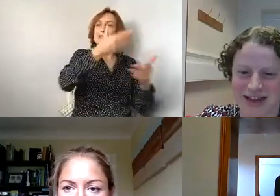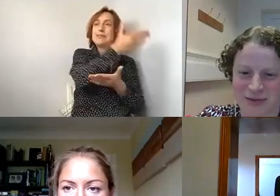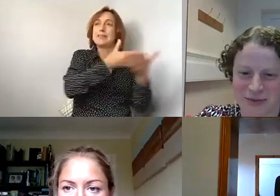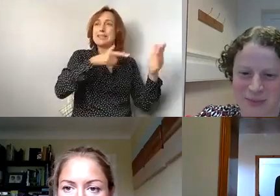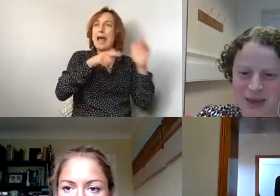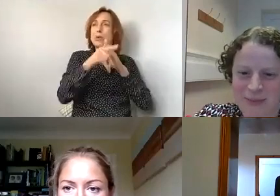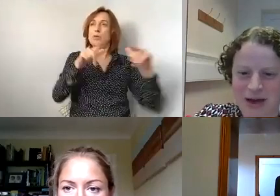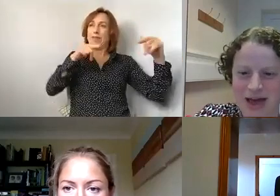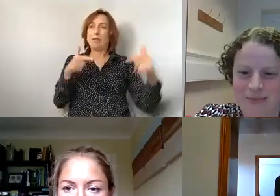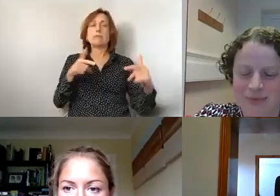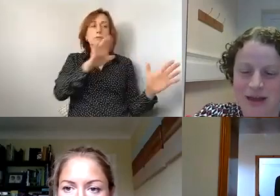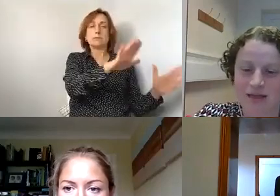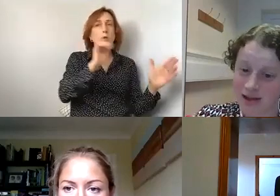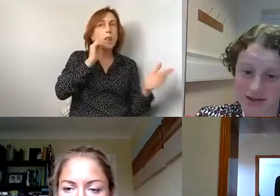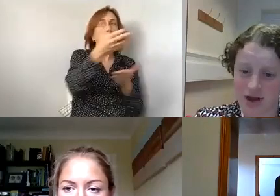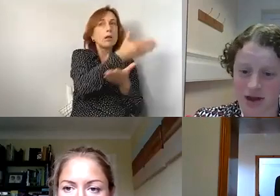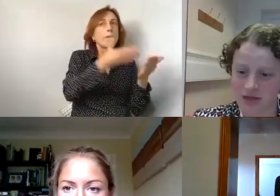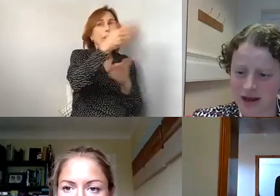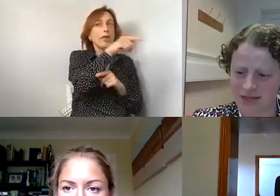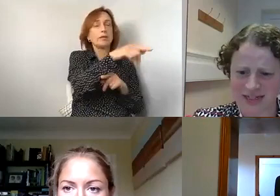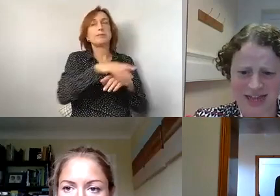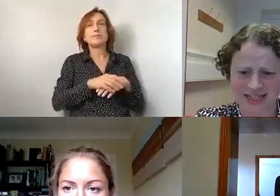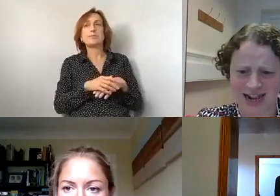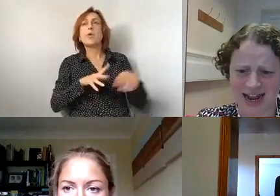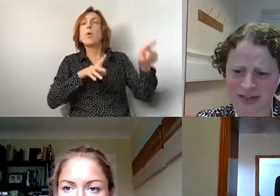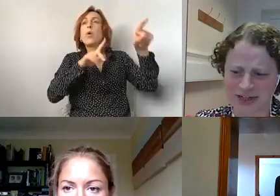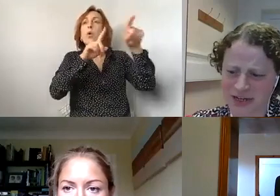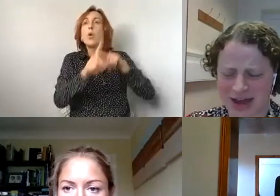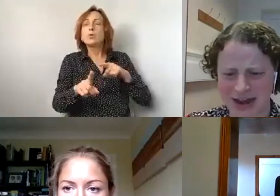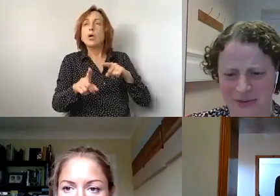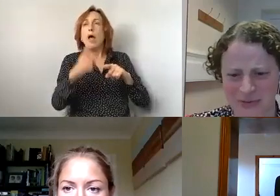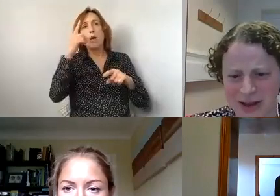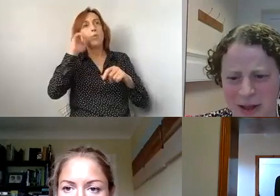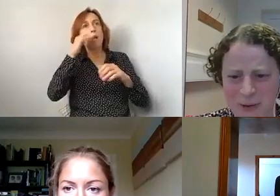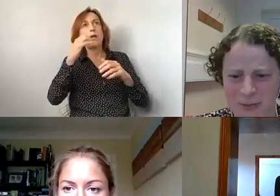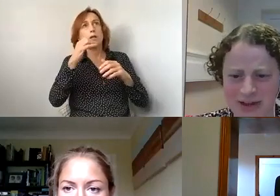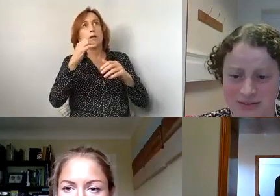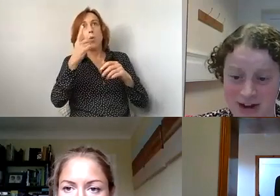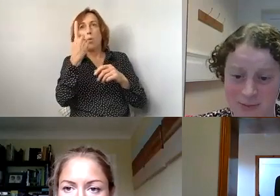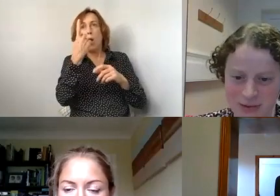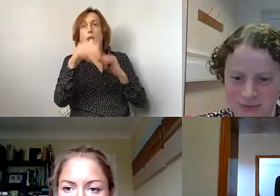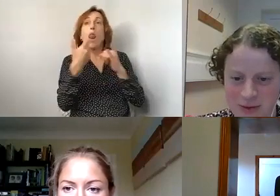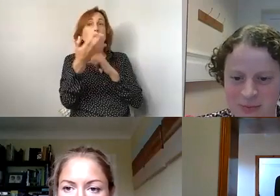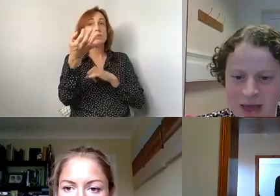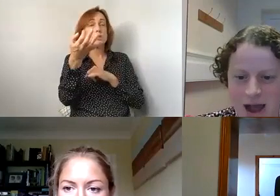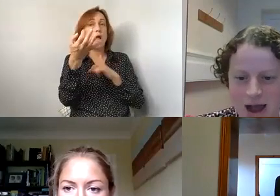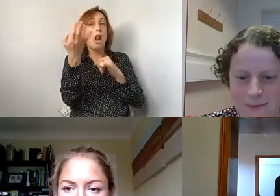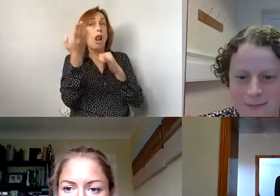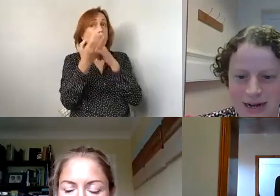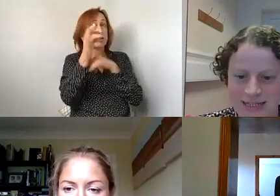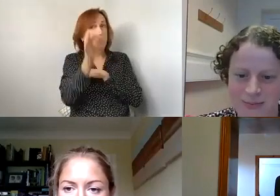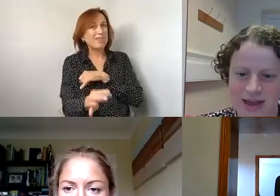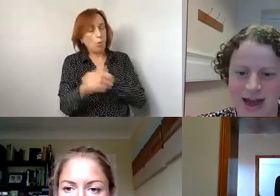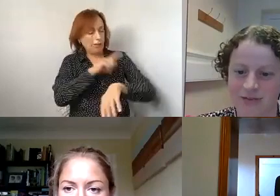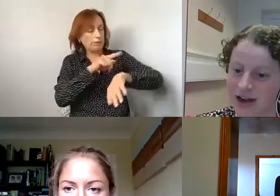Taking that out of the room. But there's another, I think I'll take this as the last question because we are nearing 3 o'clock, but it's a really important one.